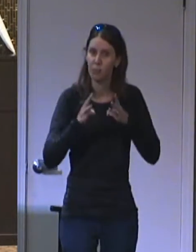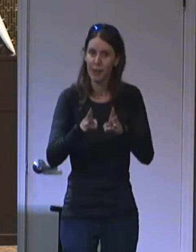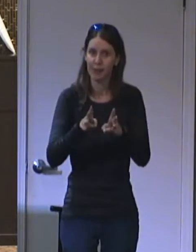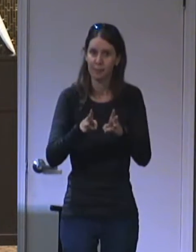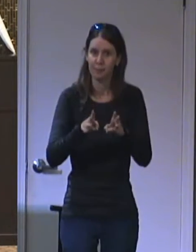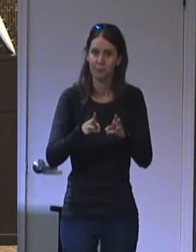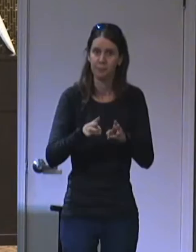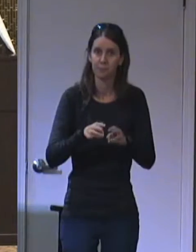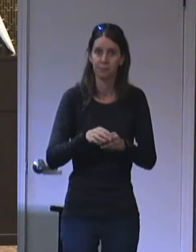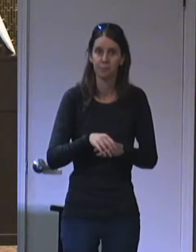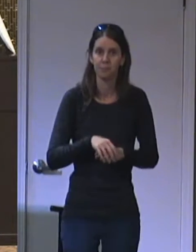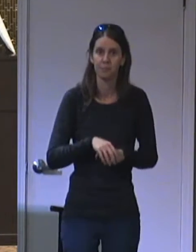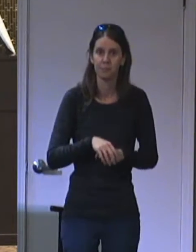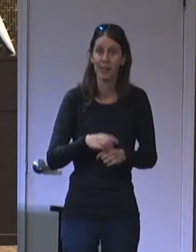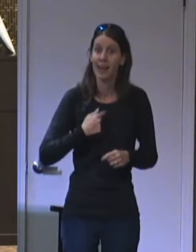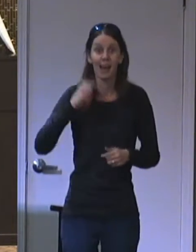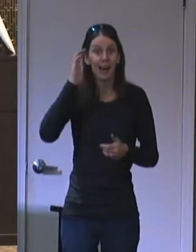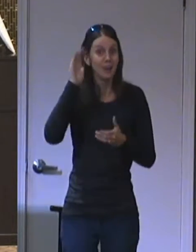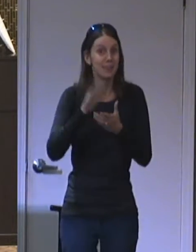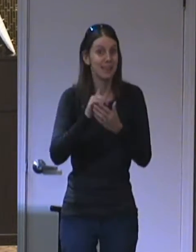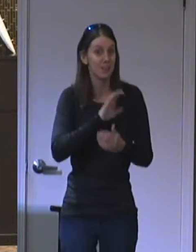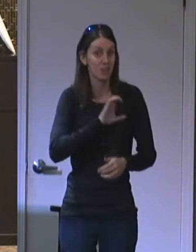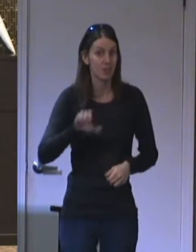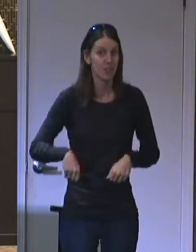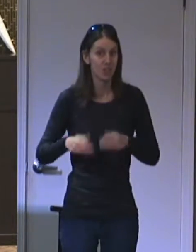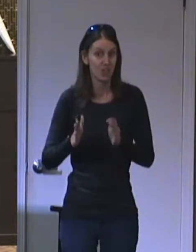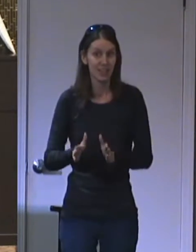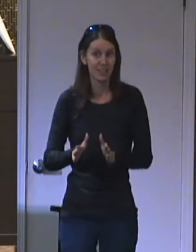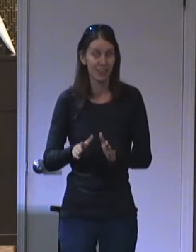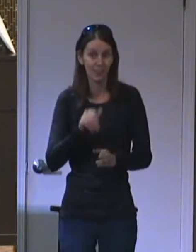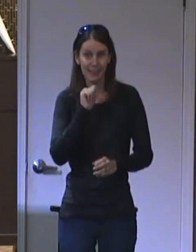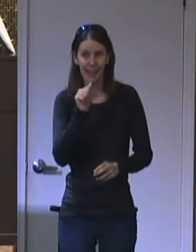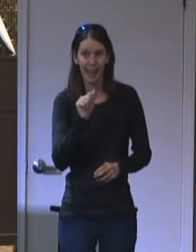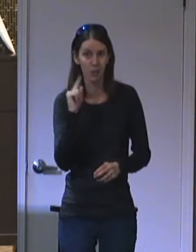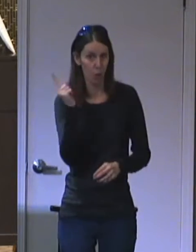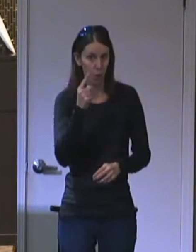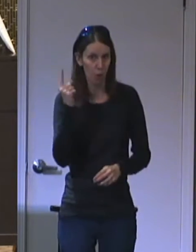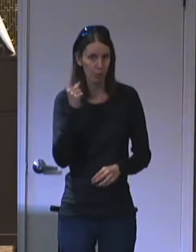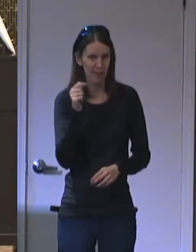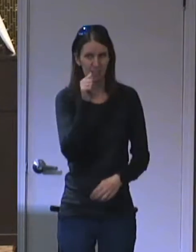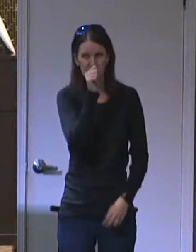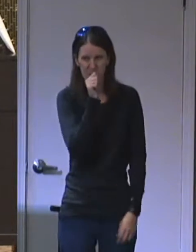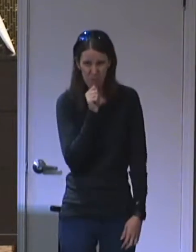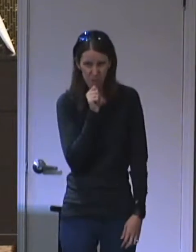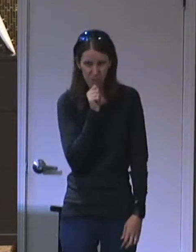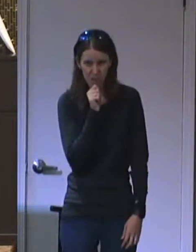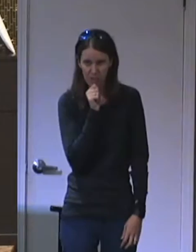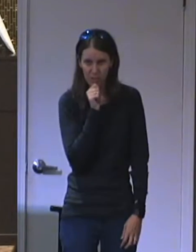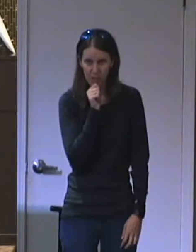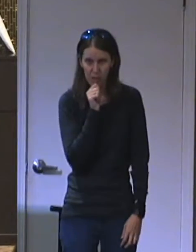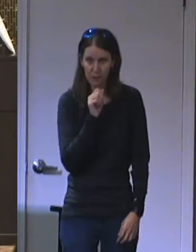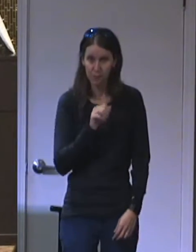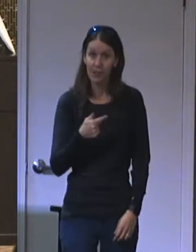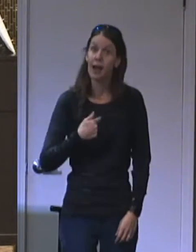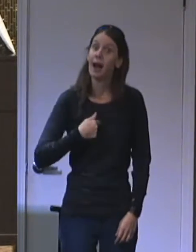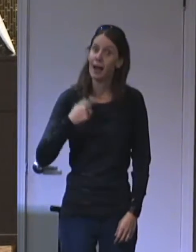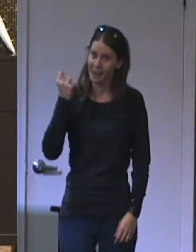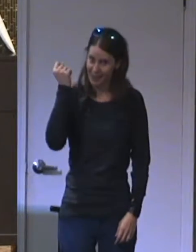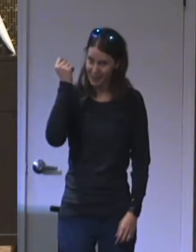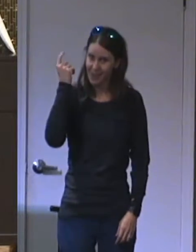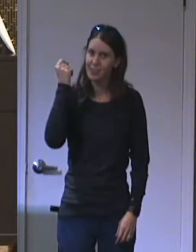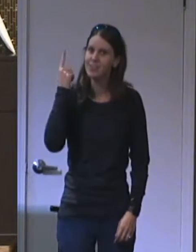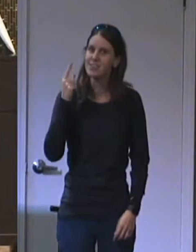way. I believe that we as Christians are not just to endure. Now, I